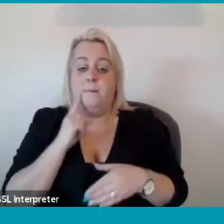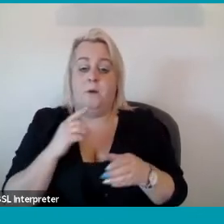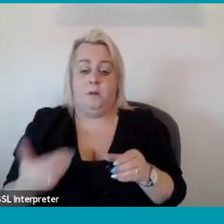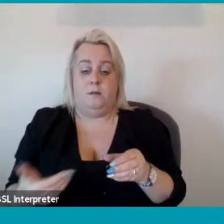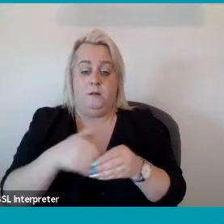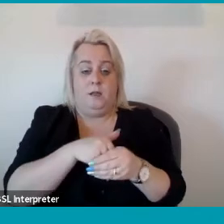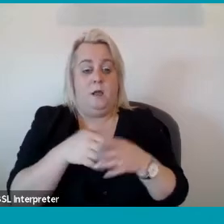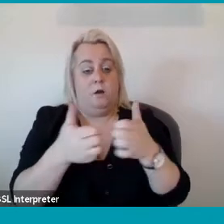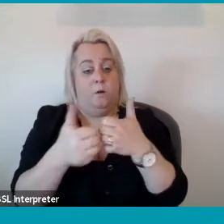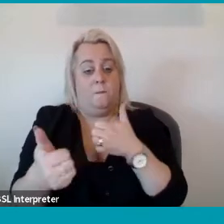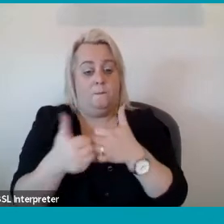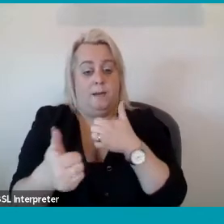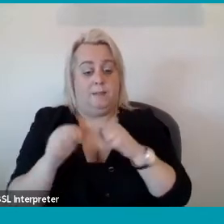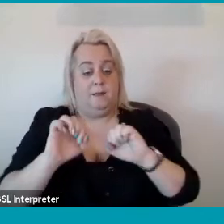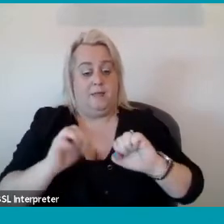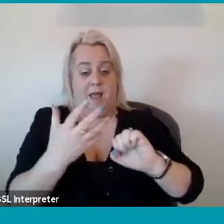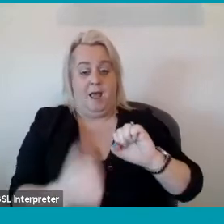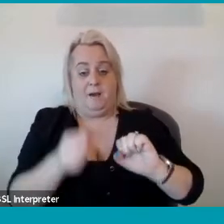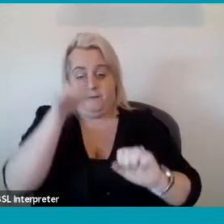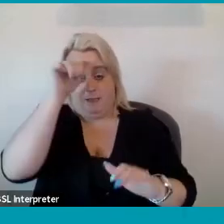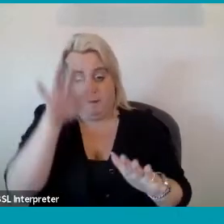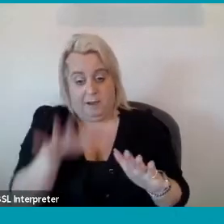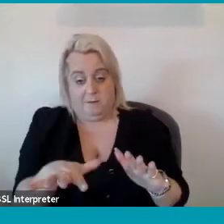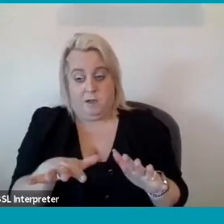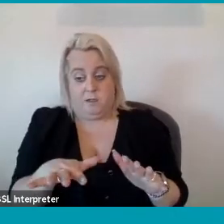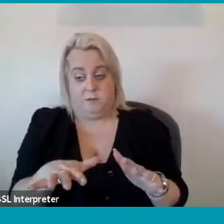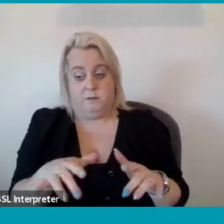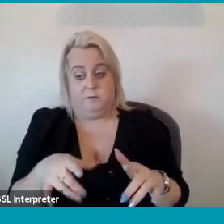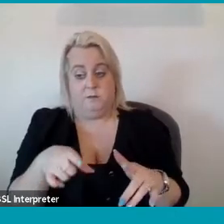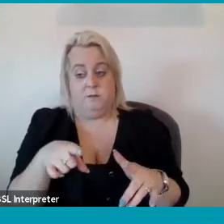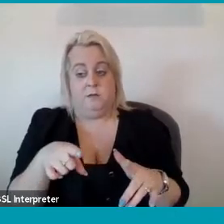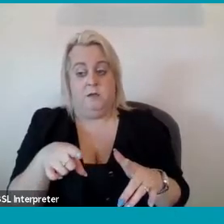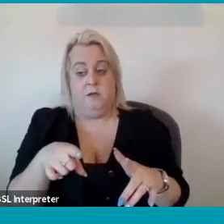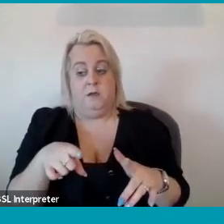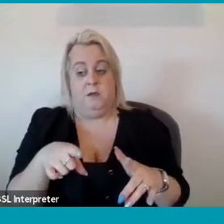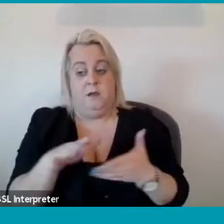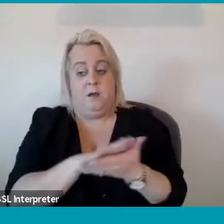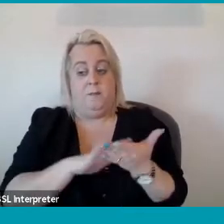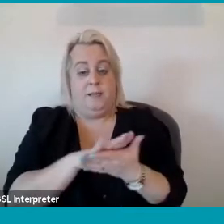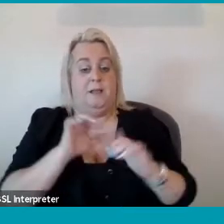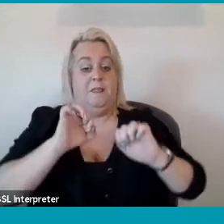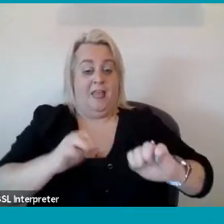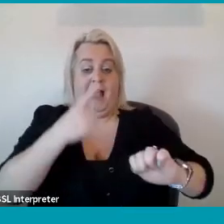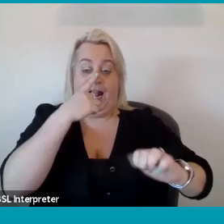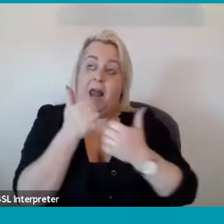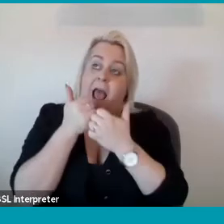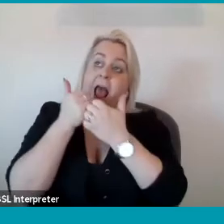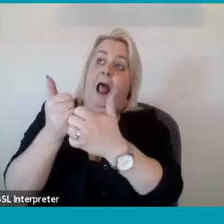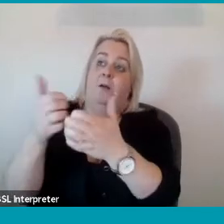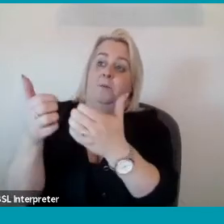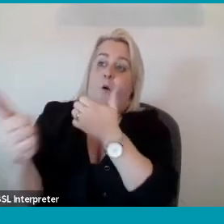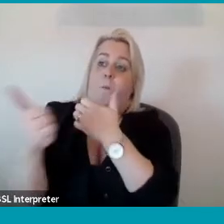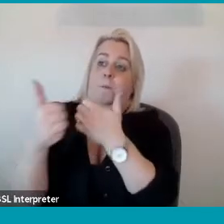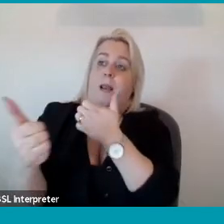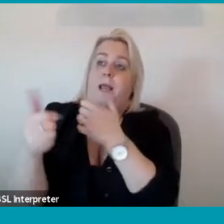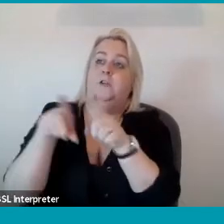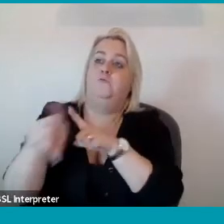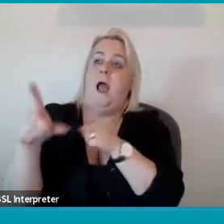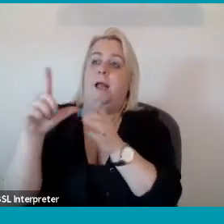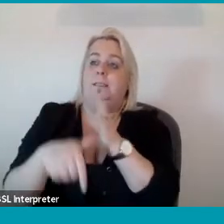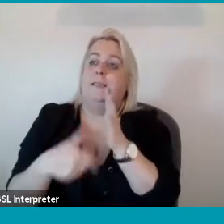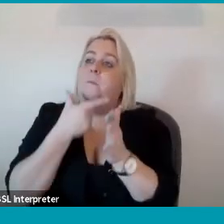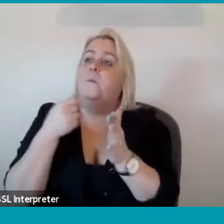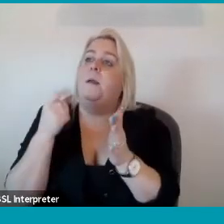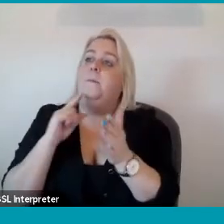lived experience of being disabled means that we can really help the organisation to attract that market